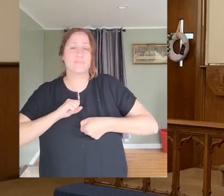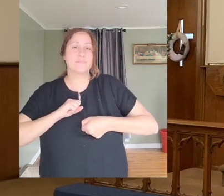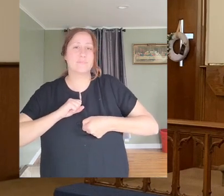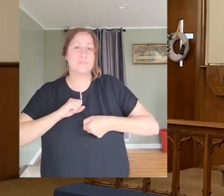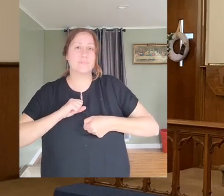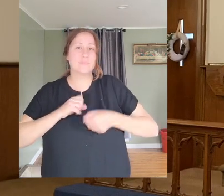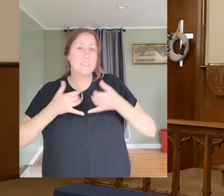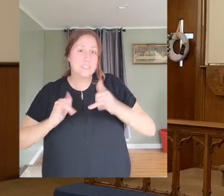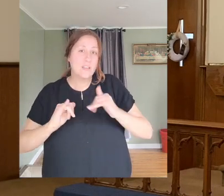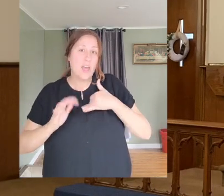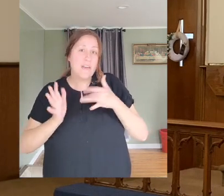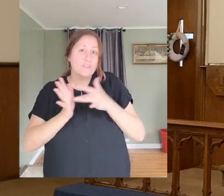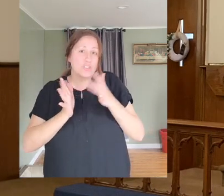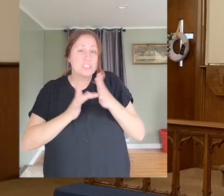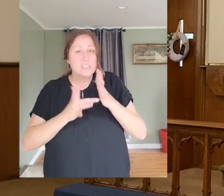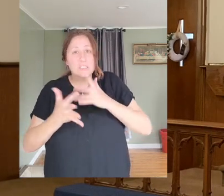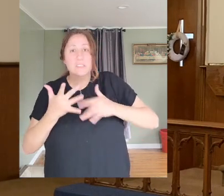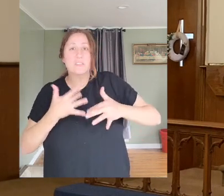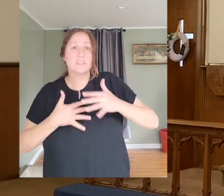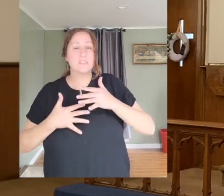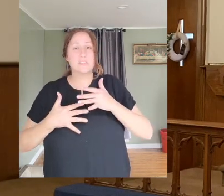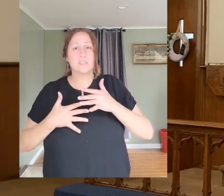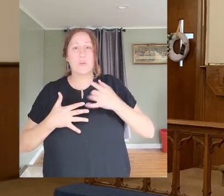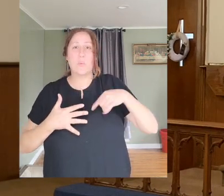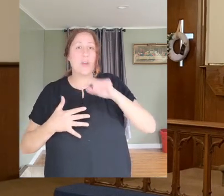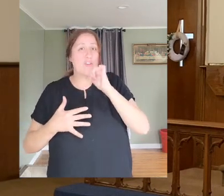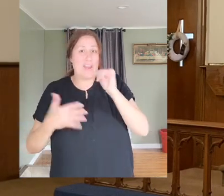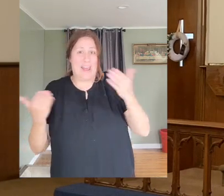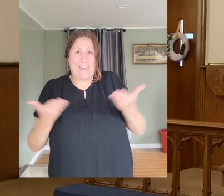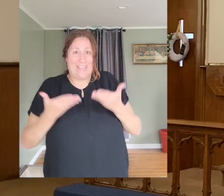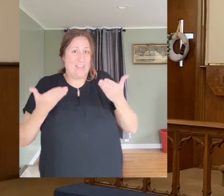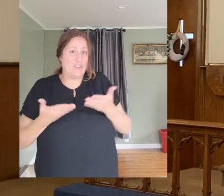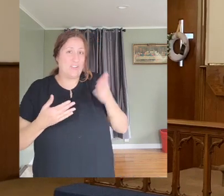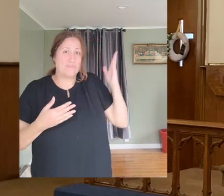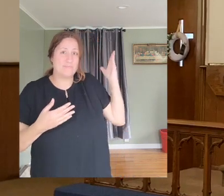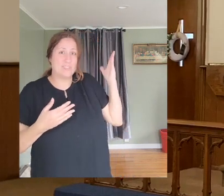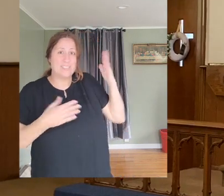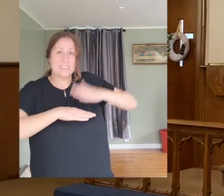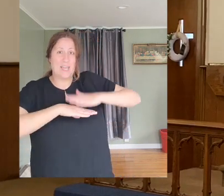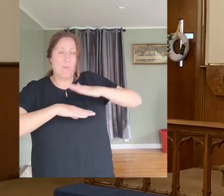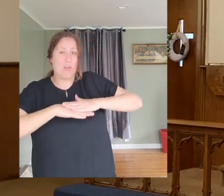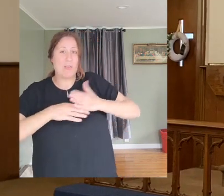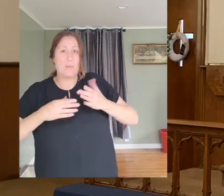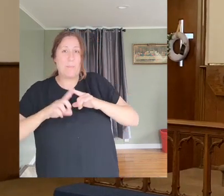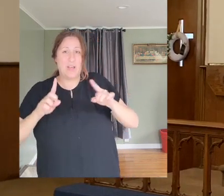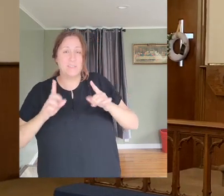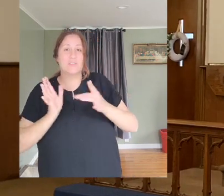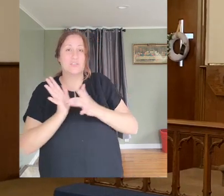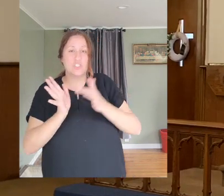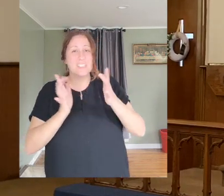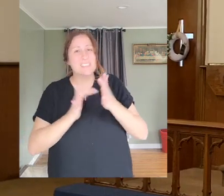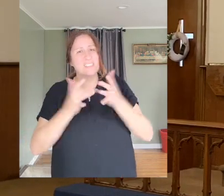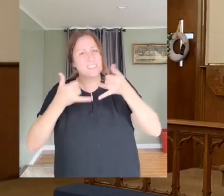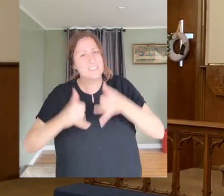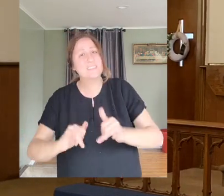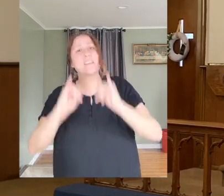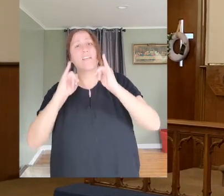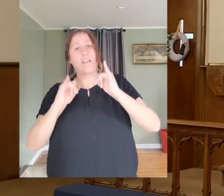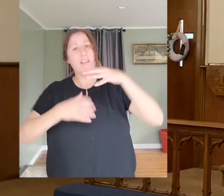Jesus. And while we are absent from this table, Jesus is present in our